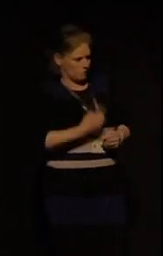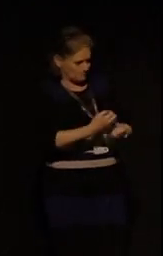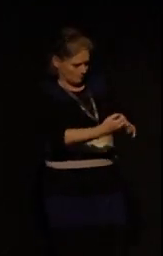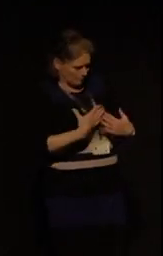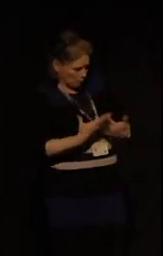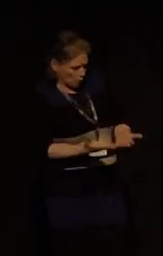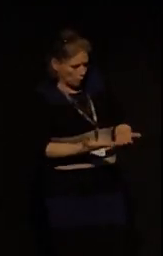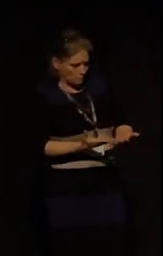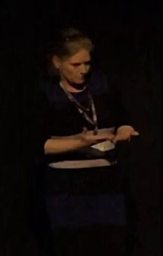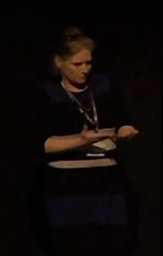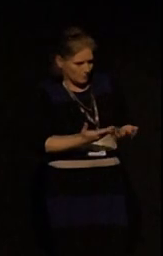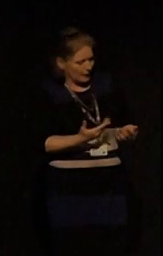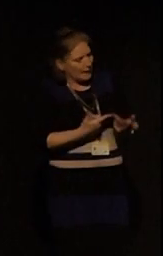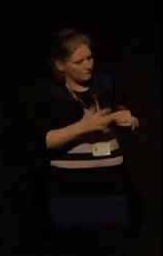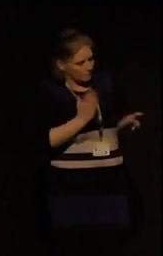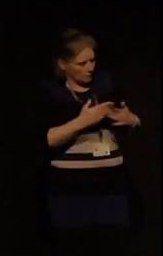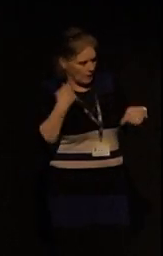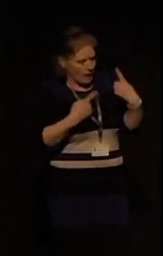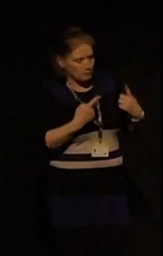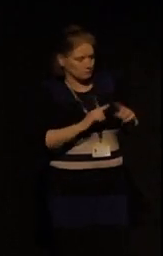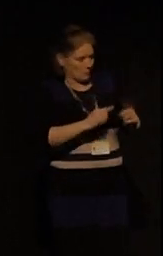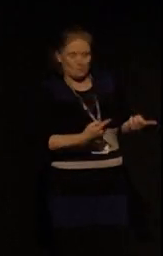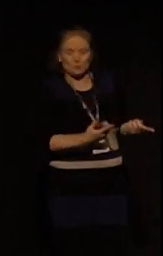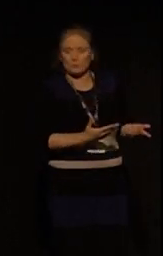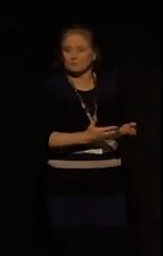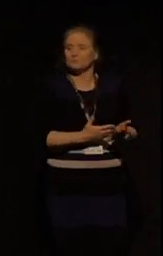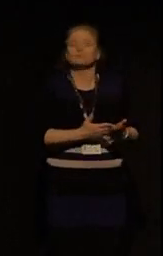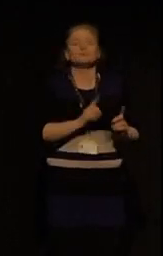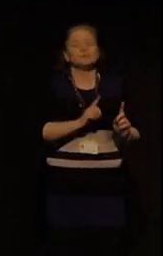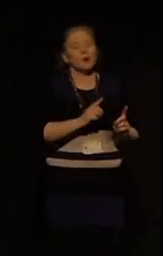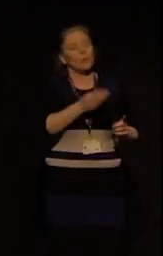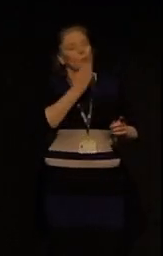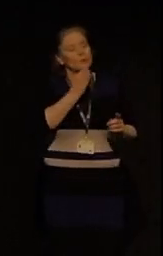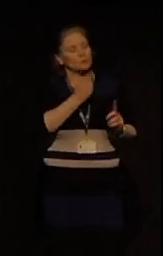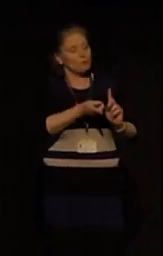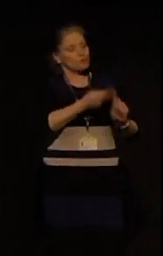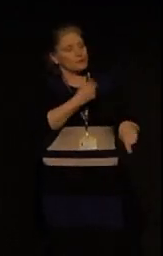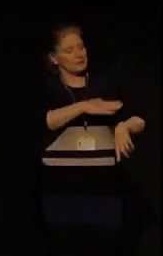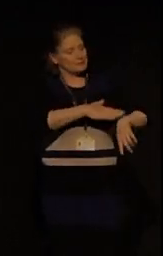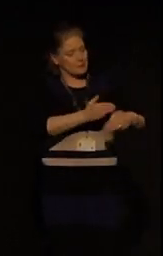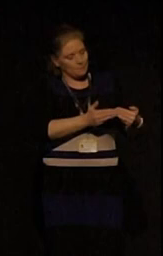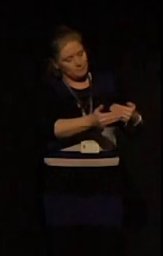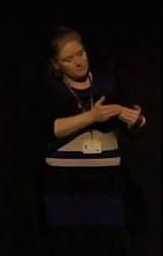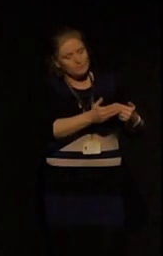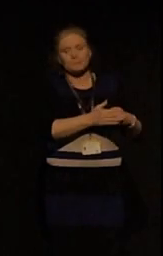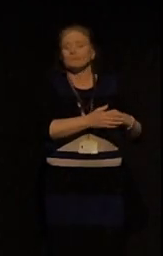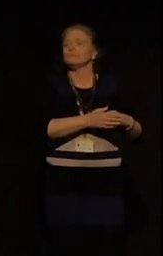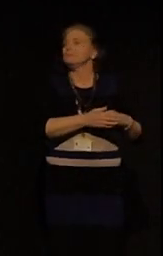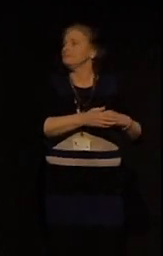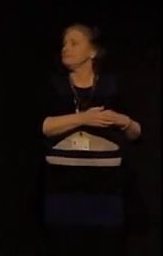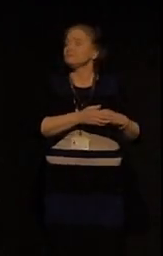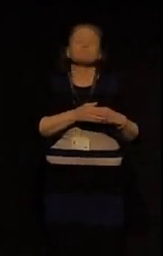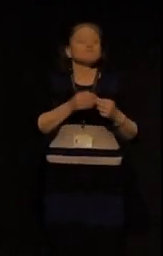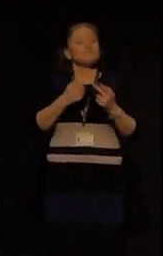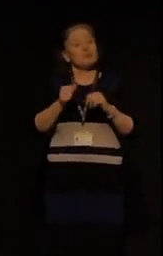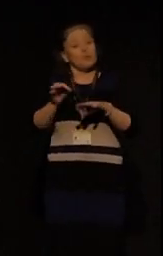are too loud? So the way we do this is we measure a thing called reaction time. When my wife speaks to me in a